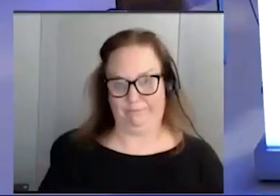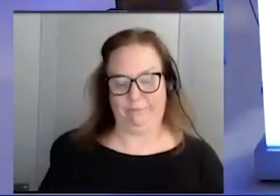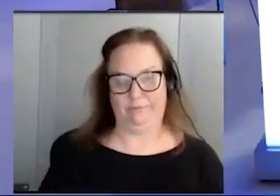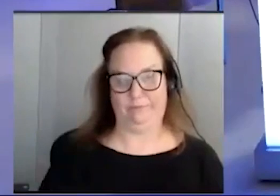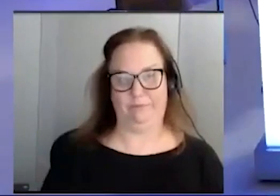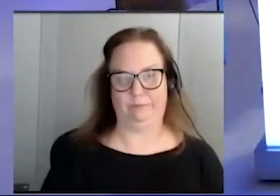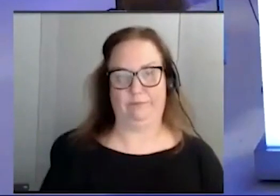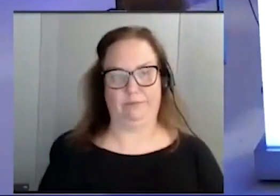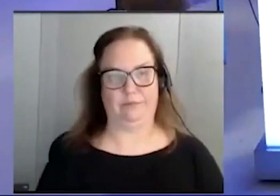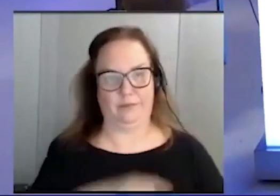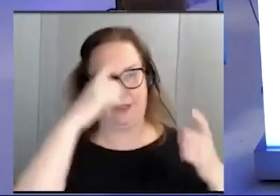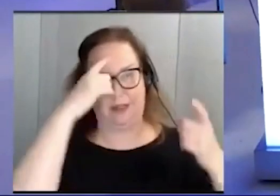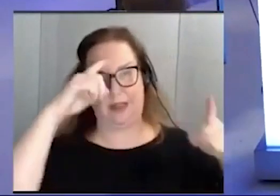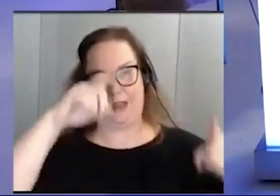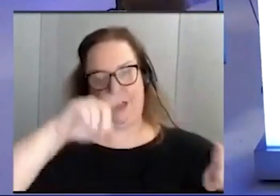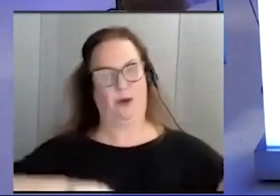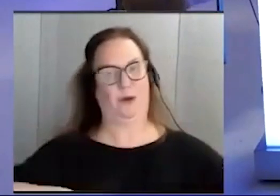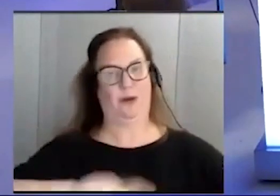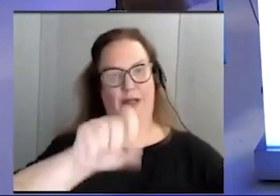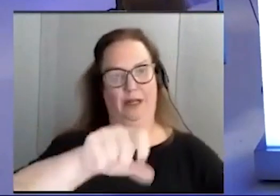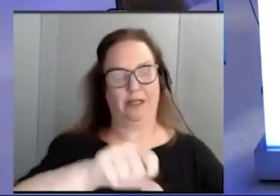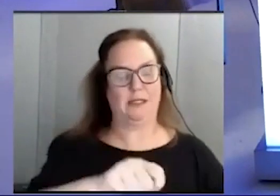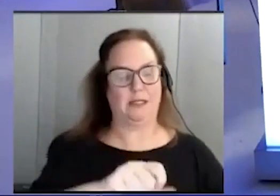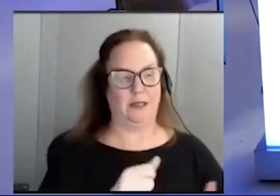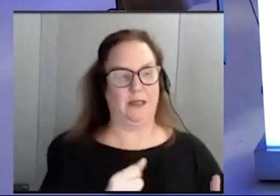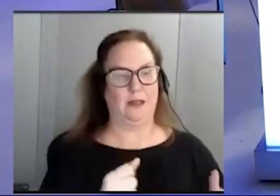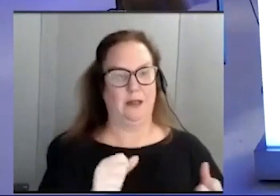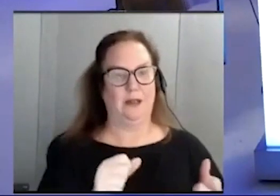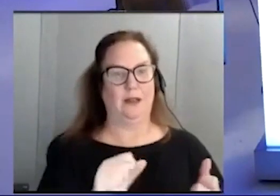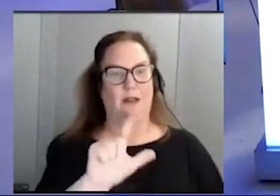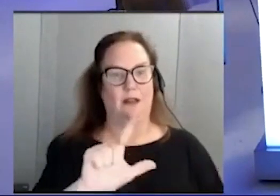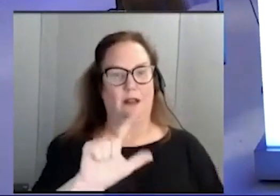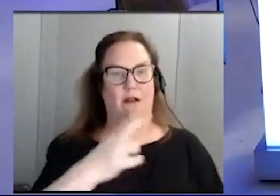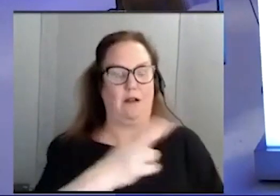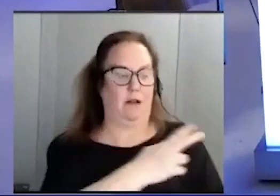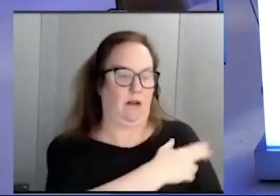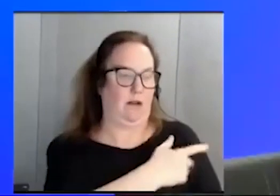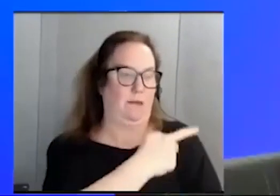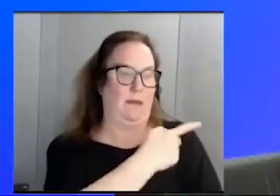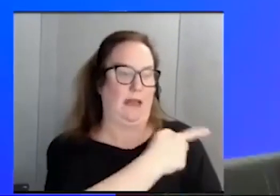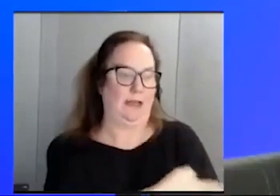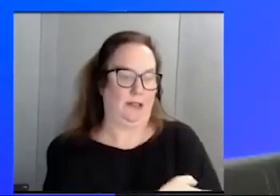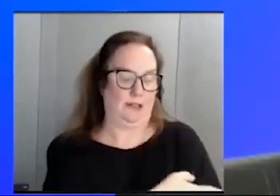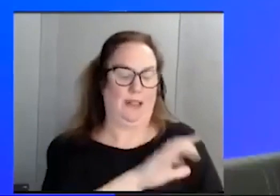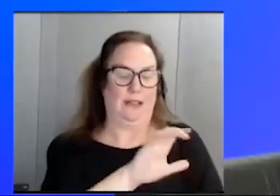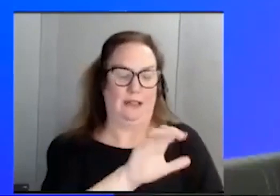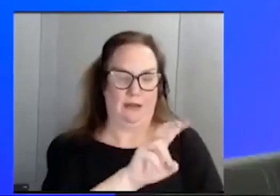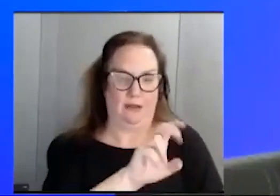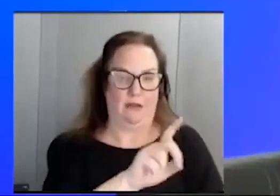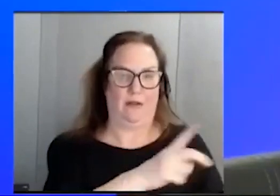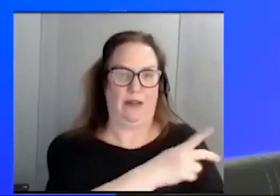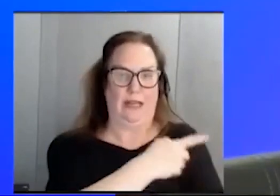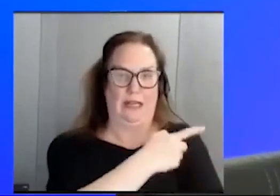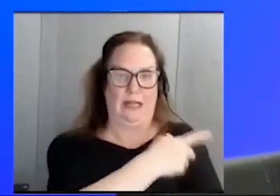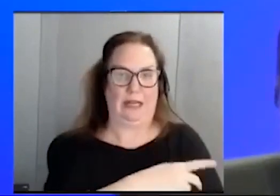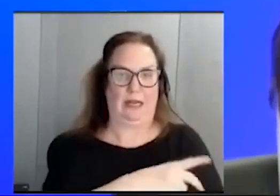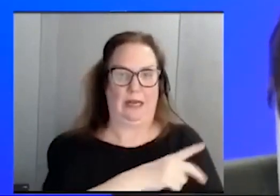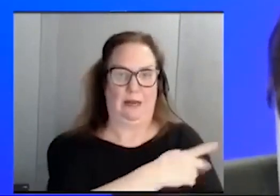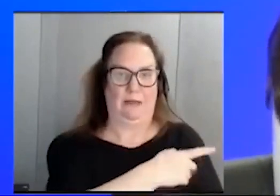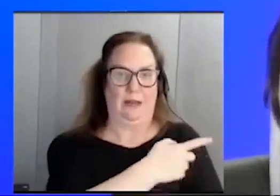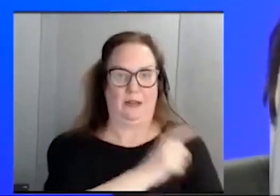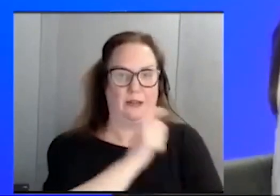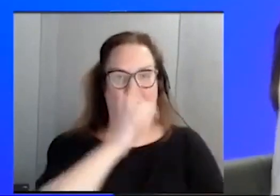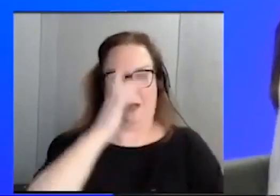completely agree. A lot of the long haul patients we see in our post-COVID clinic are patients that maybe weren't that sick